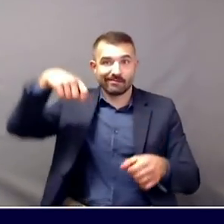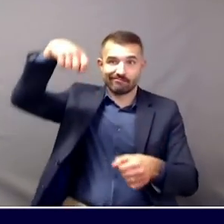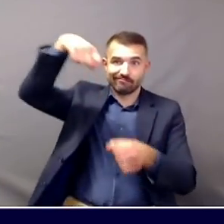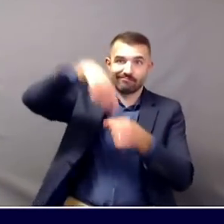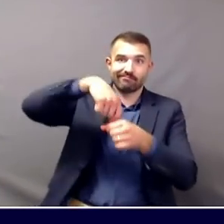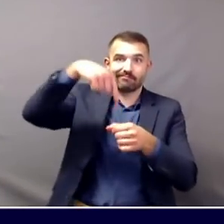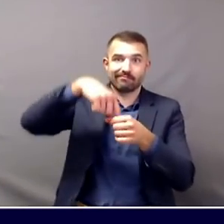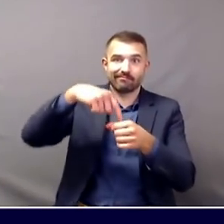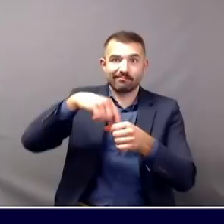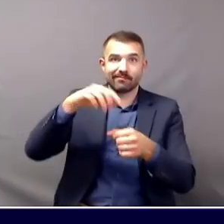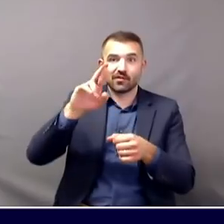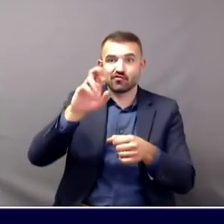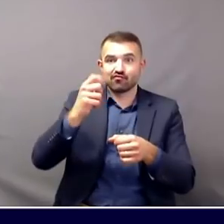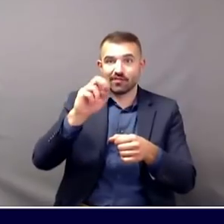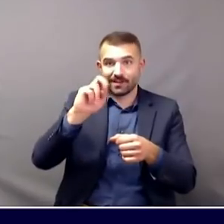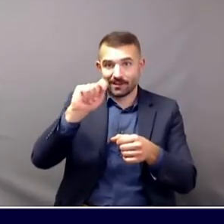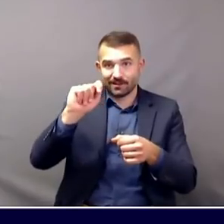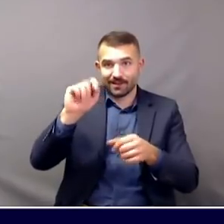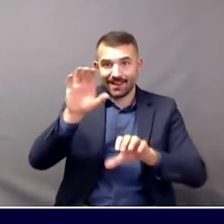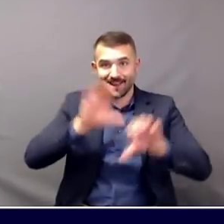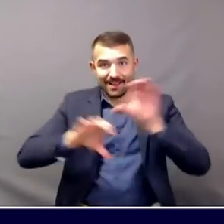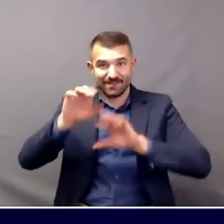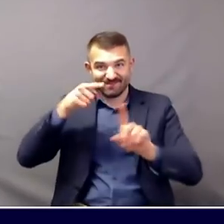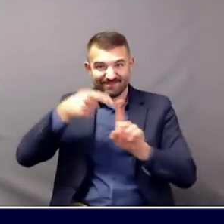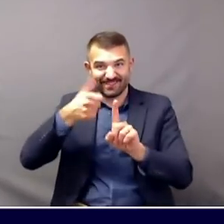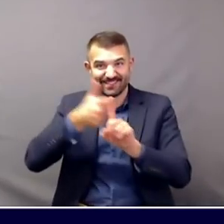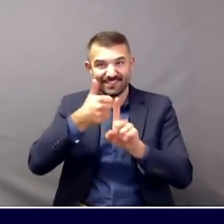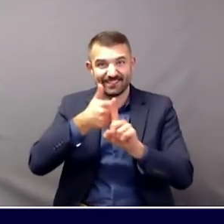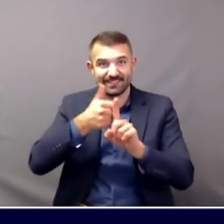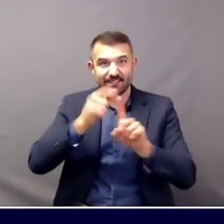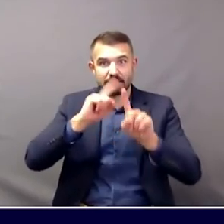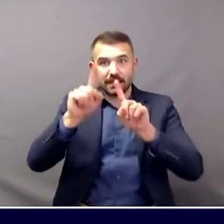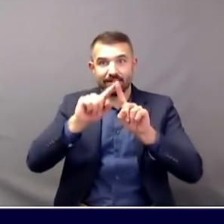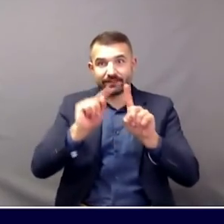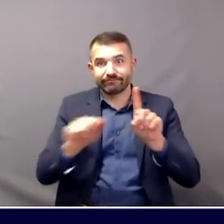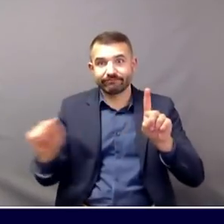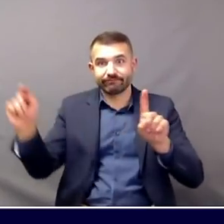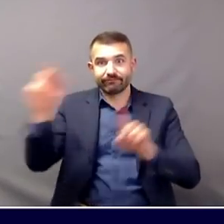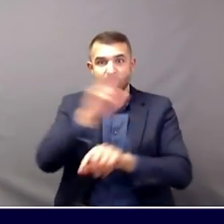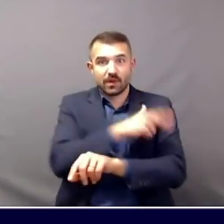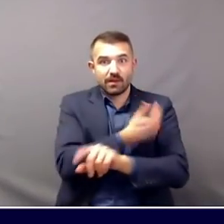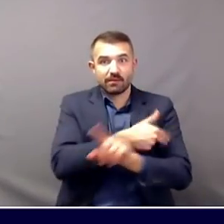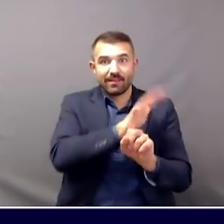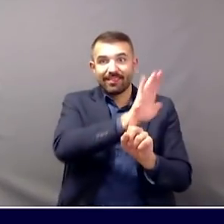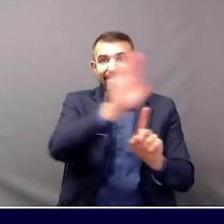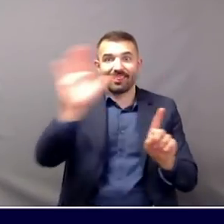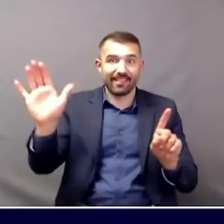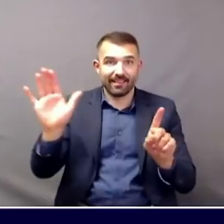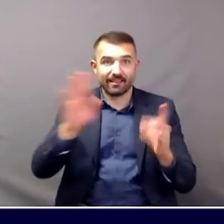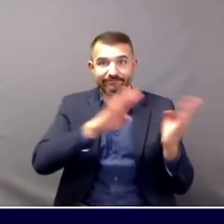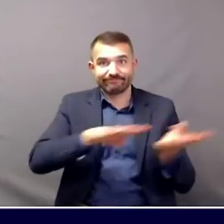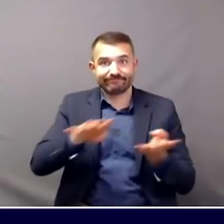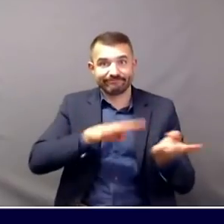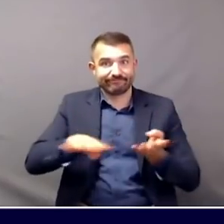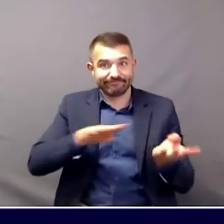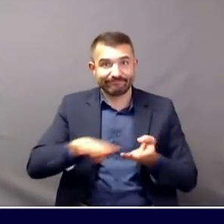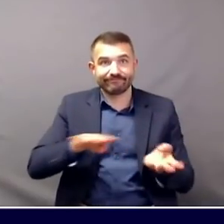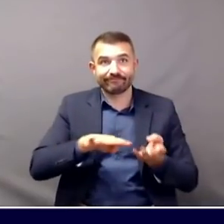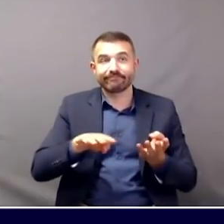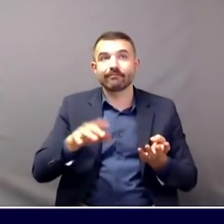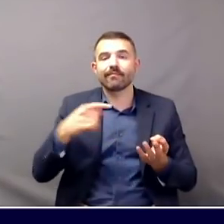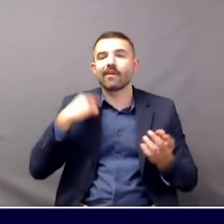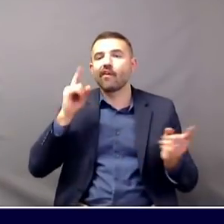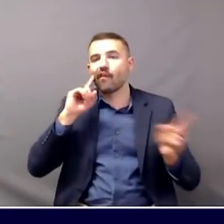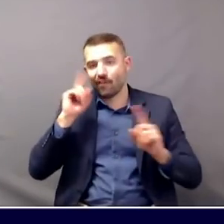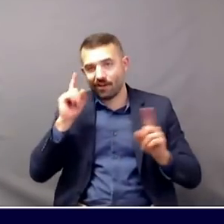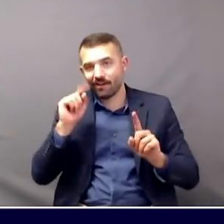be used by different hospitals for the testing platform that the hospitals have invested in, whatever type of